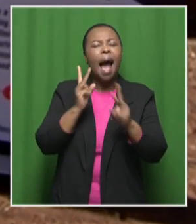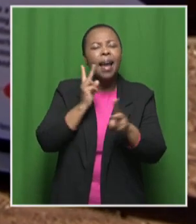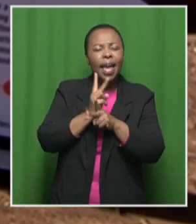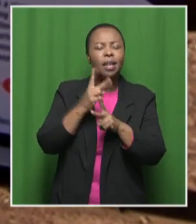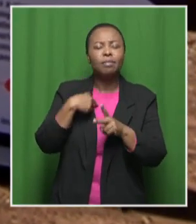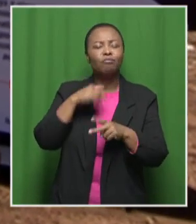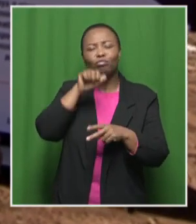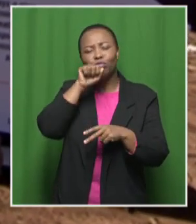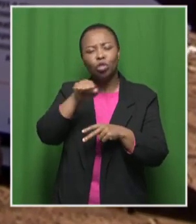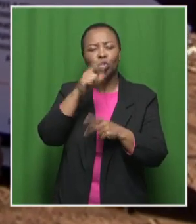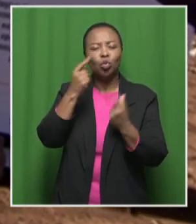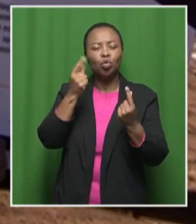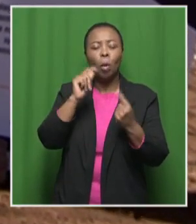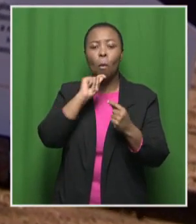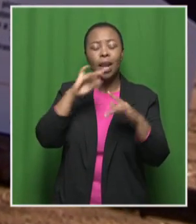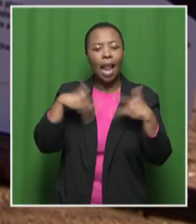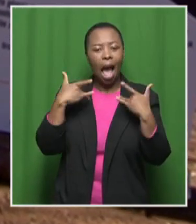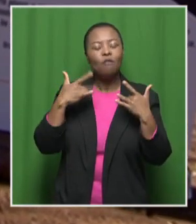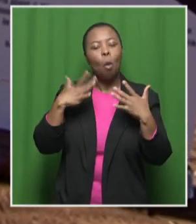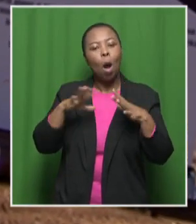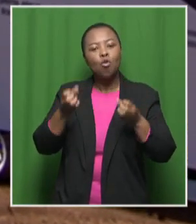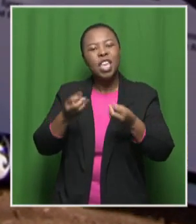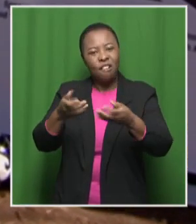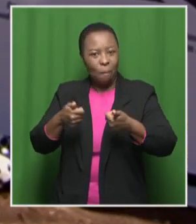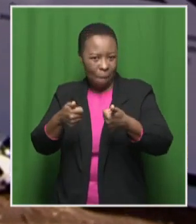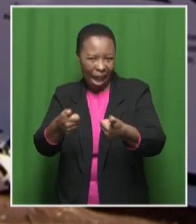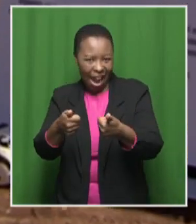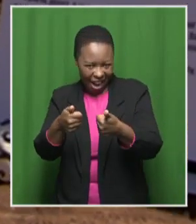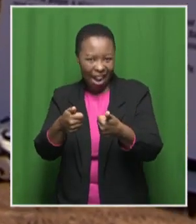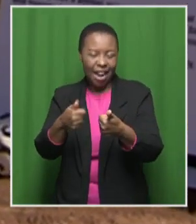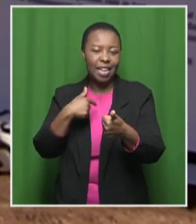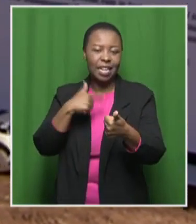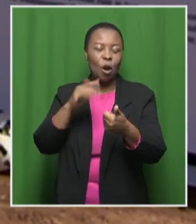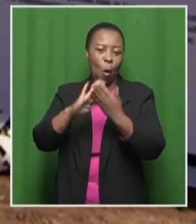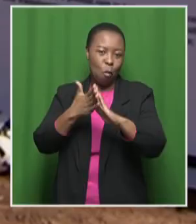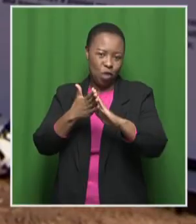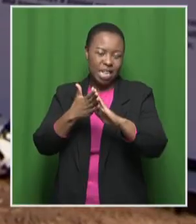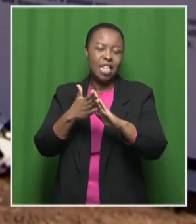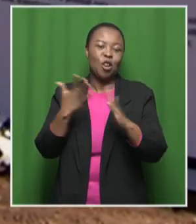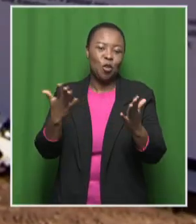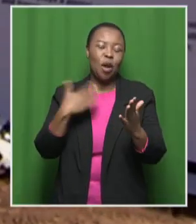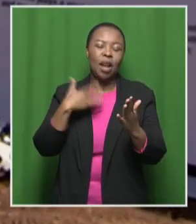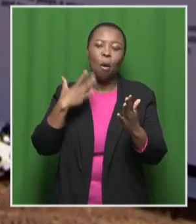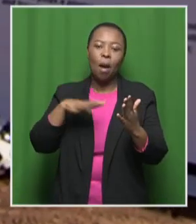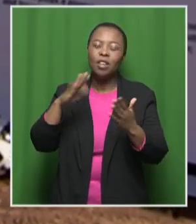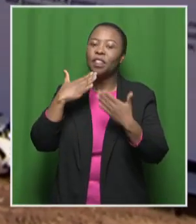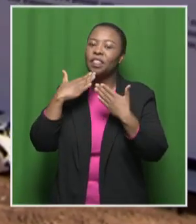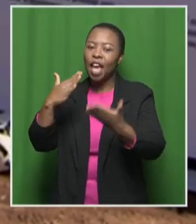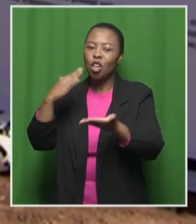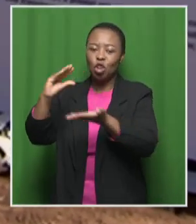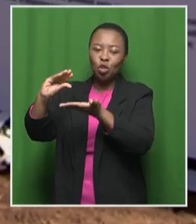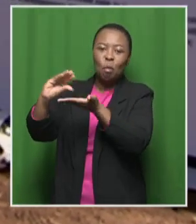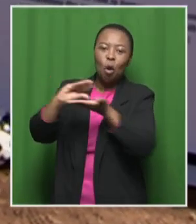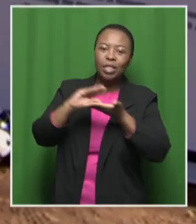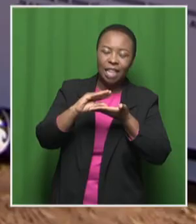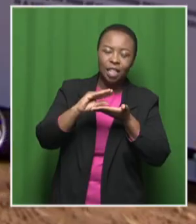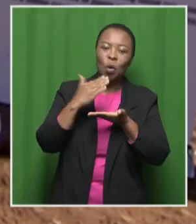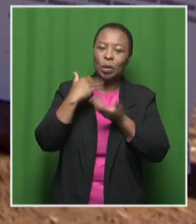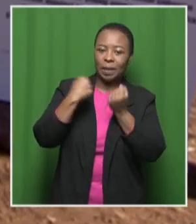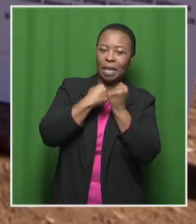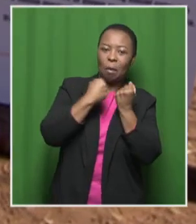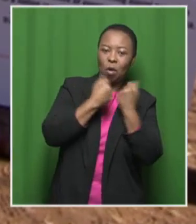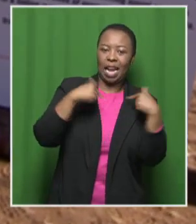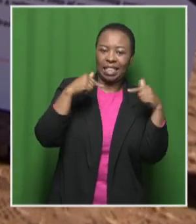Morning Live is we love to give back, and with that said, I would like to say thank you so much to all of our sponsors that have come on board here today.